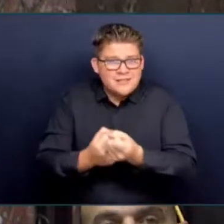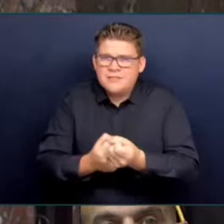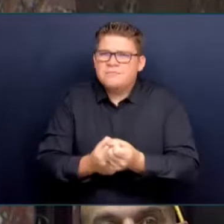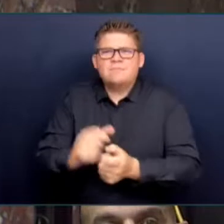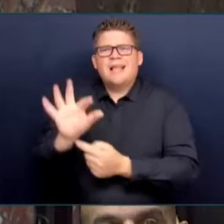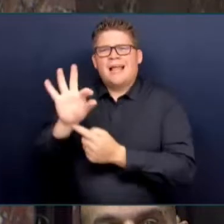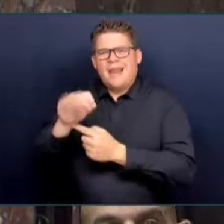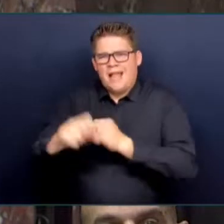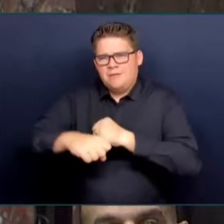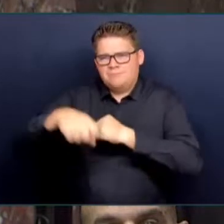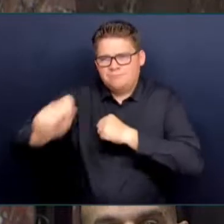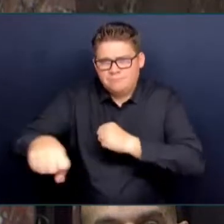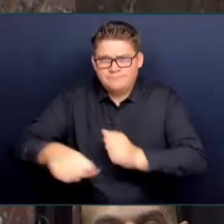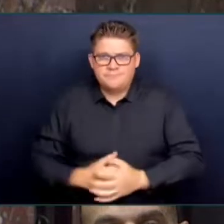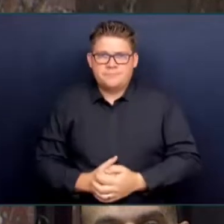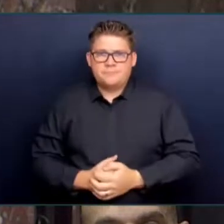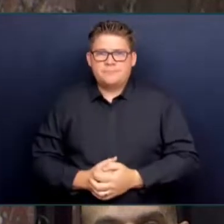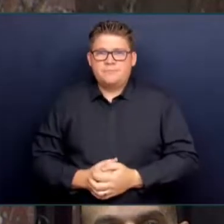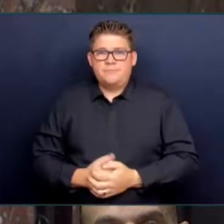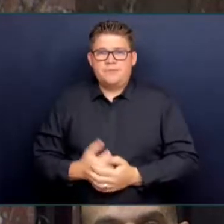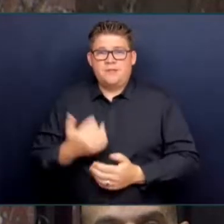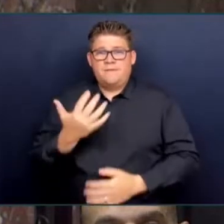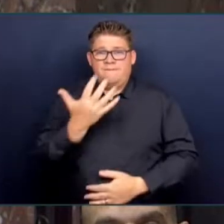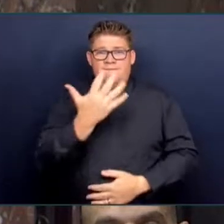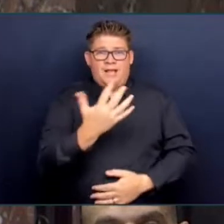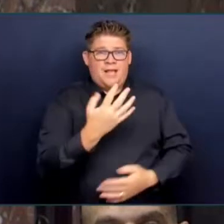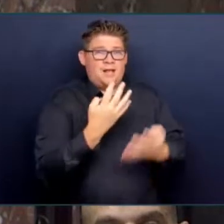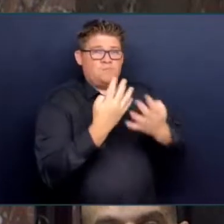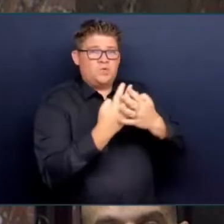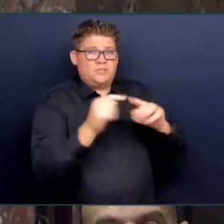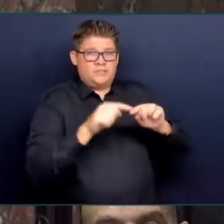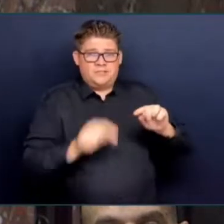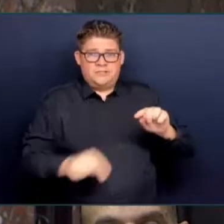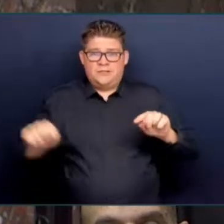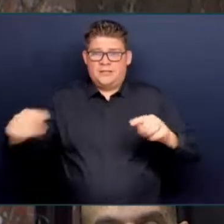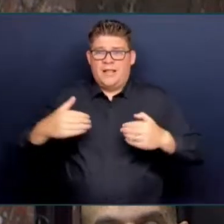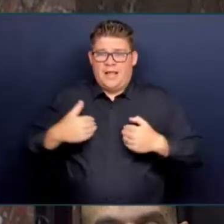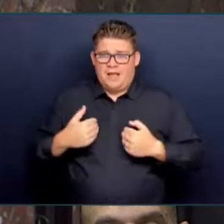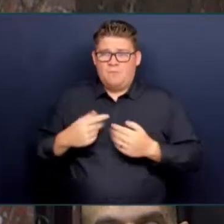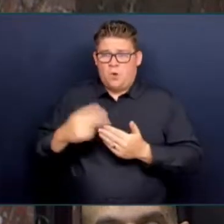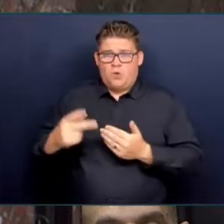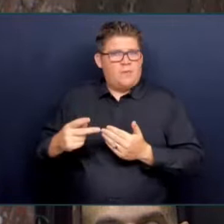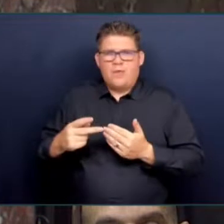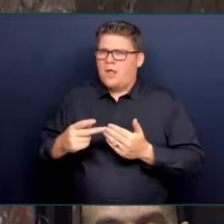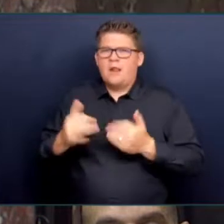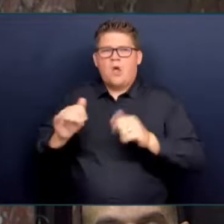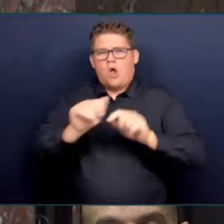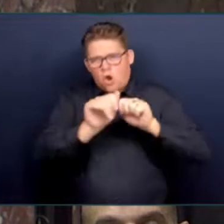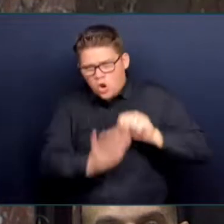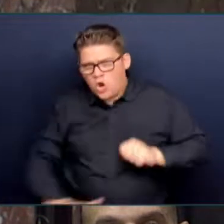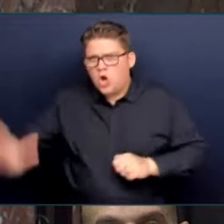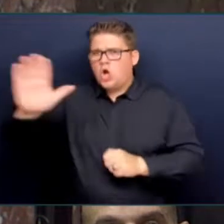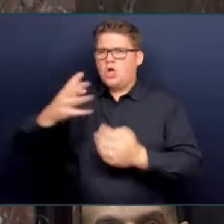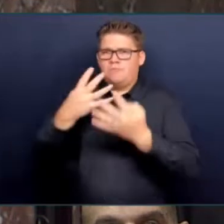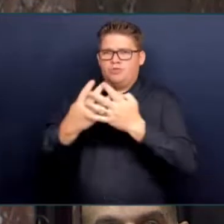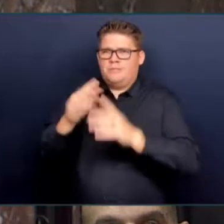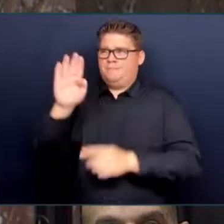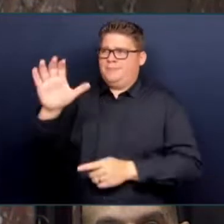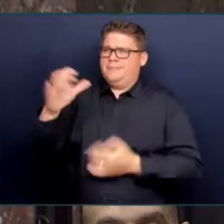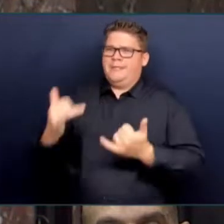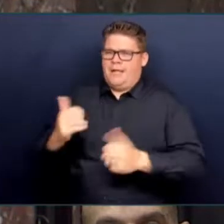but every single one in British Columbia. Mr. Speaker, these changes require